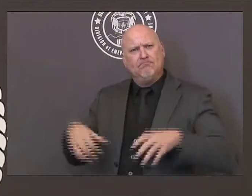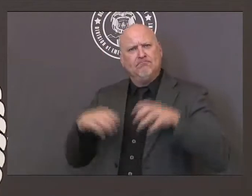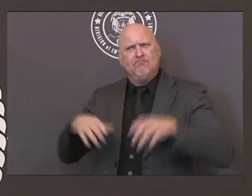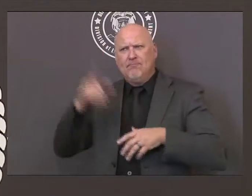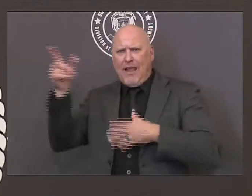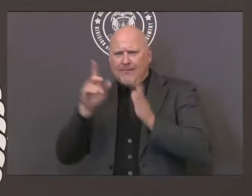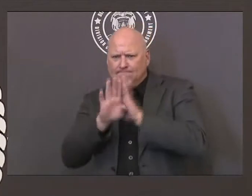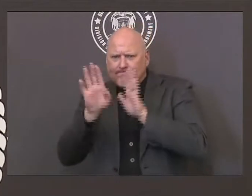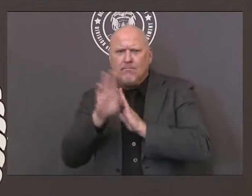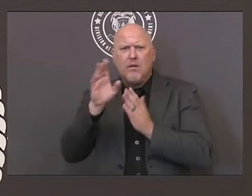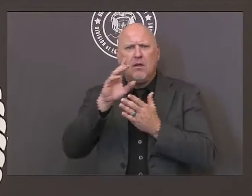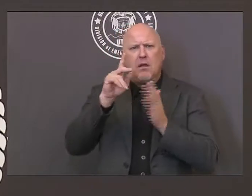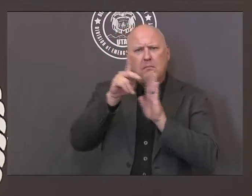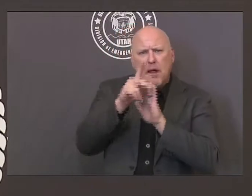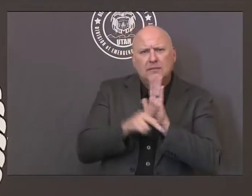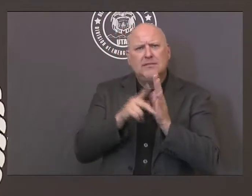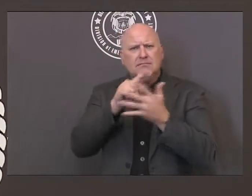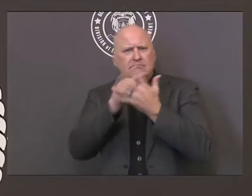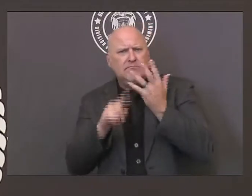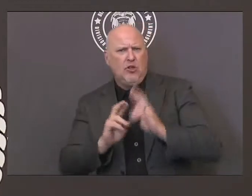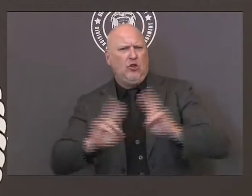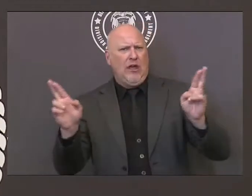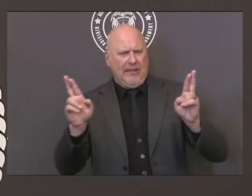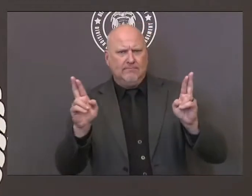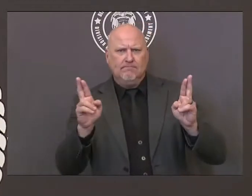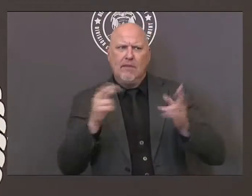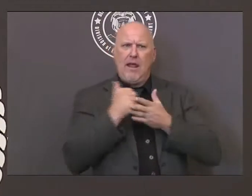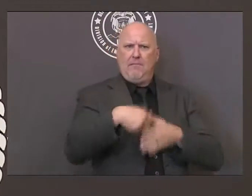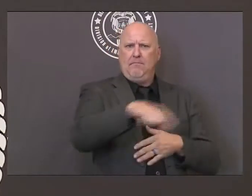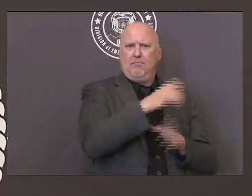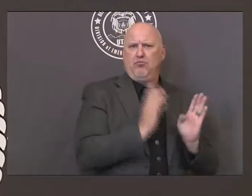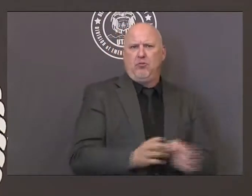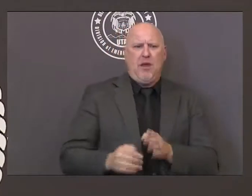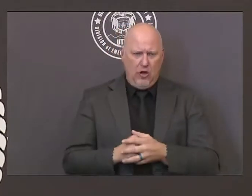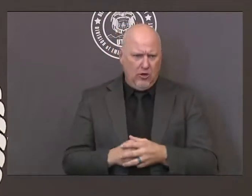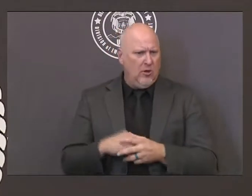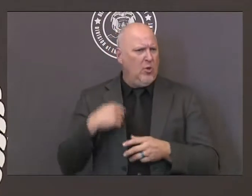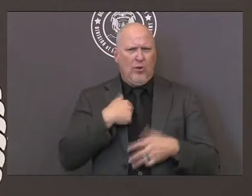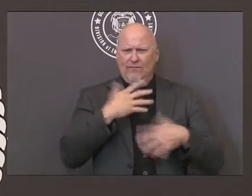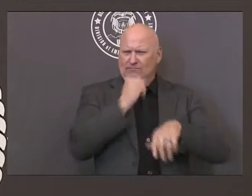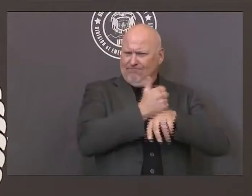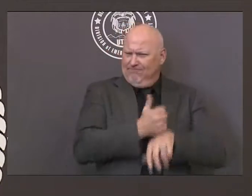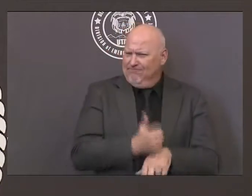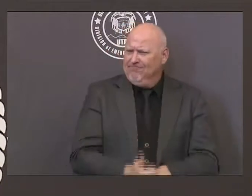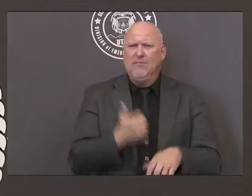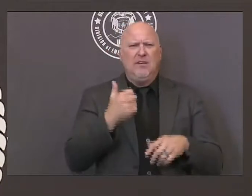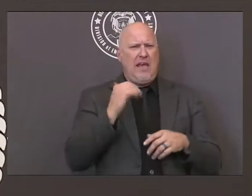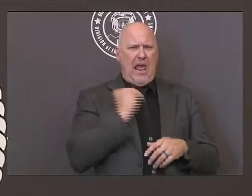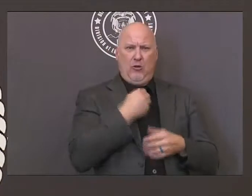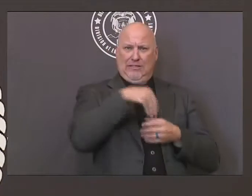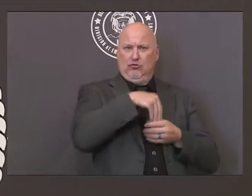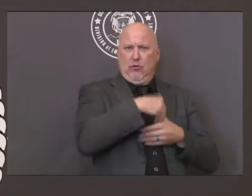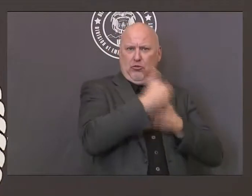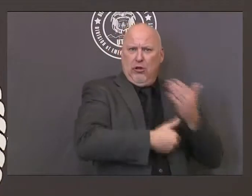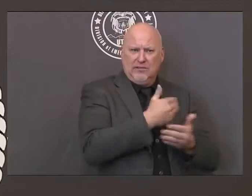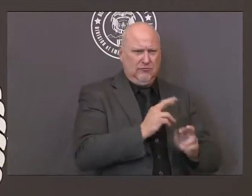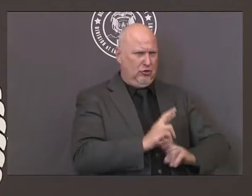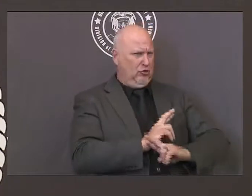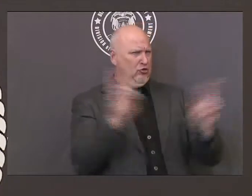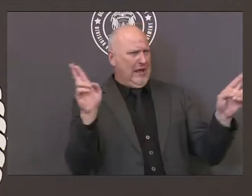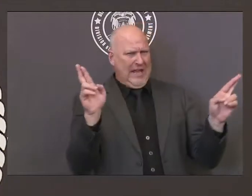well. We have in place processes that are designed to keep you and your family safe and designed to